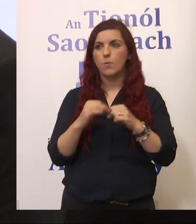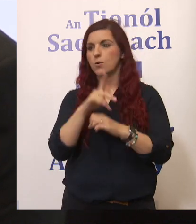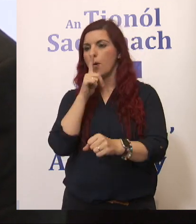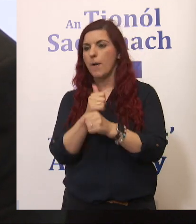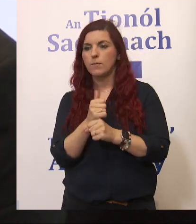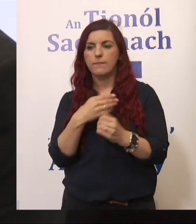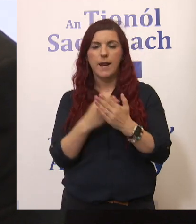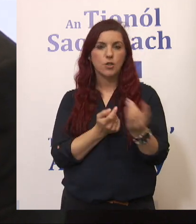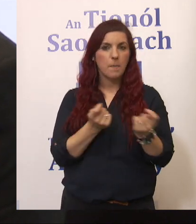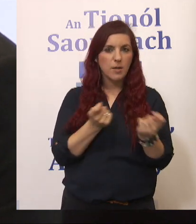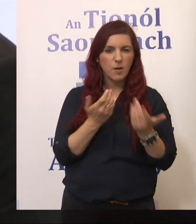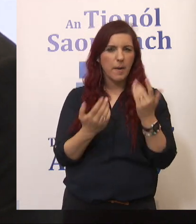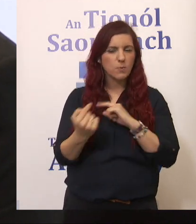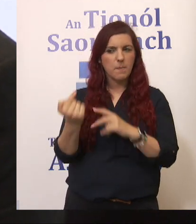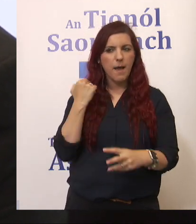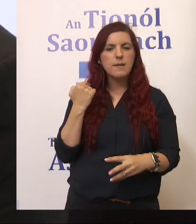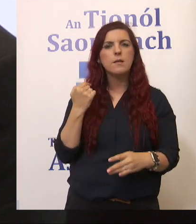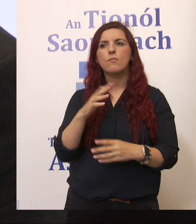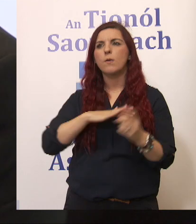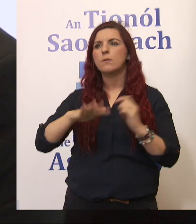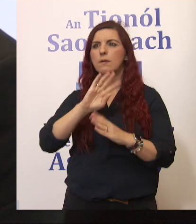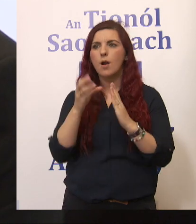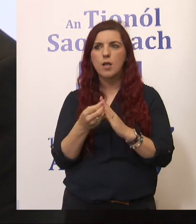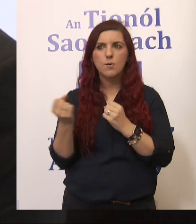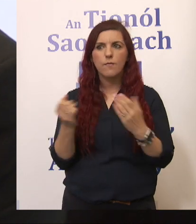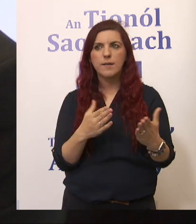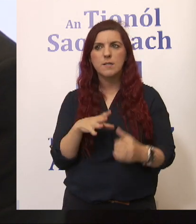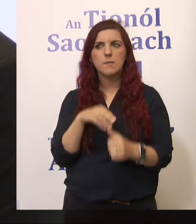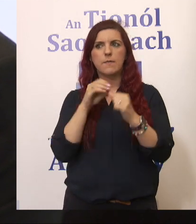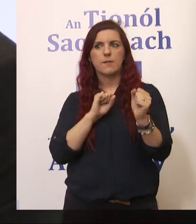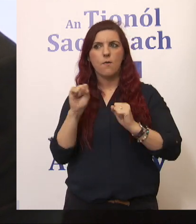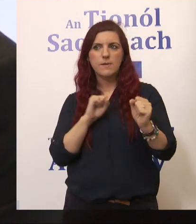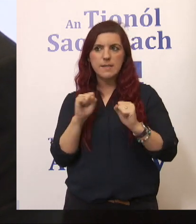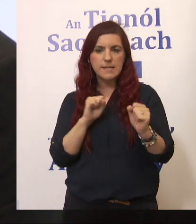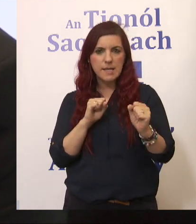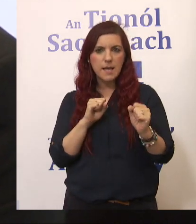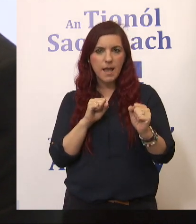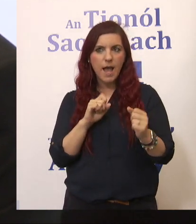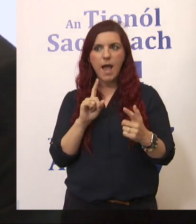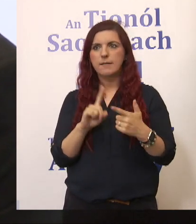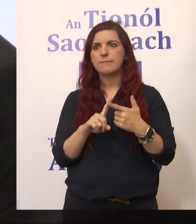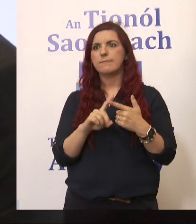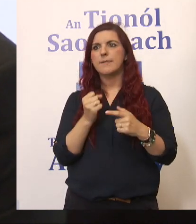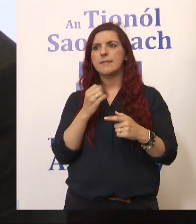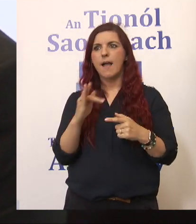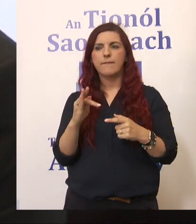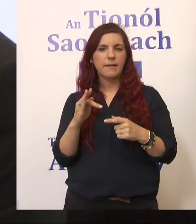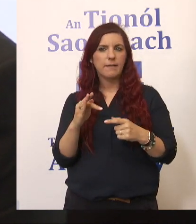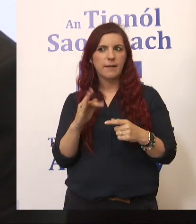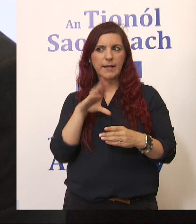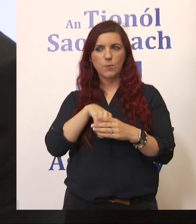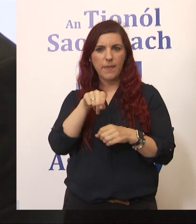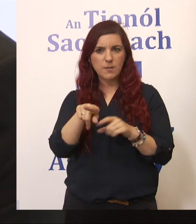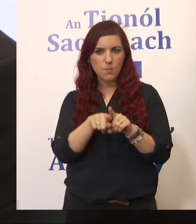management than we had in the past around the cost of providing a particular service. And the staffing implications of providing a particular